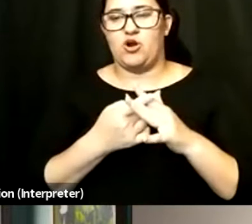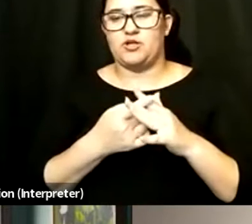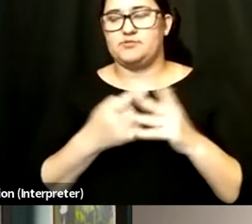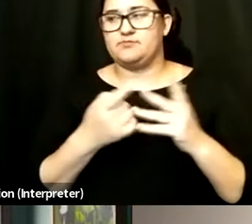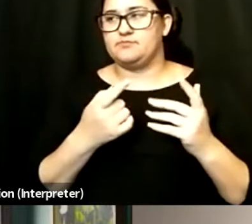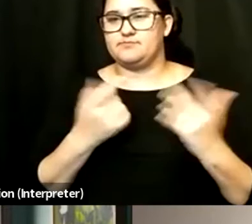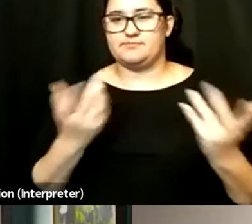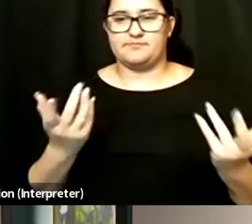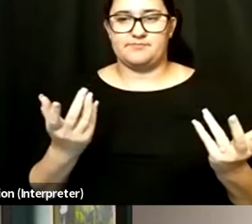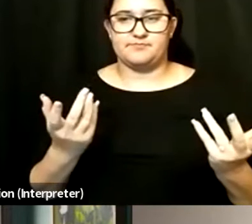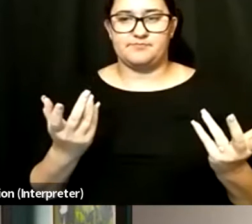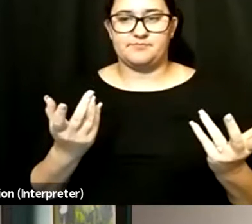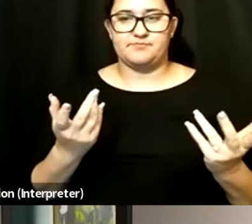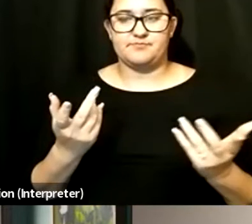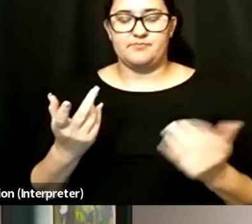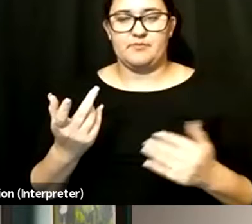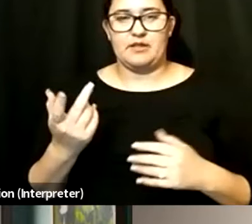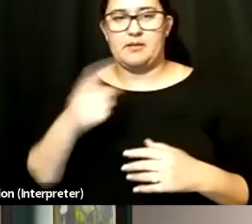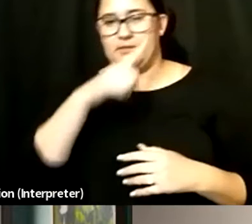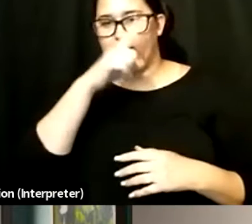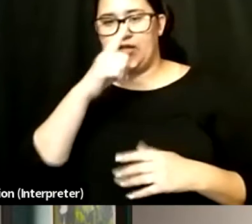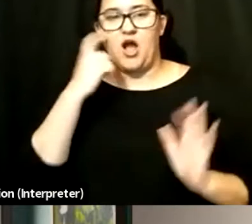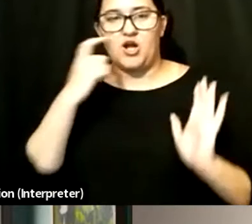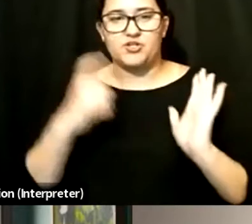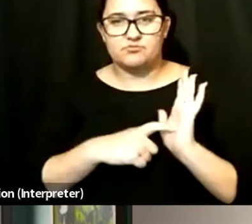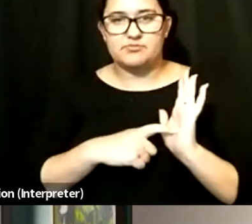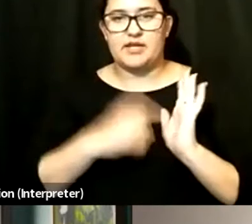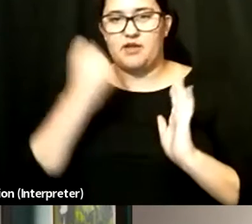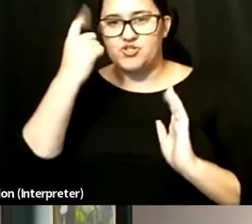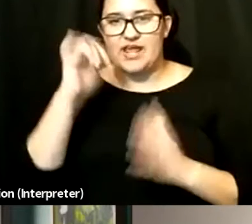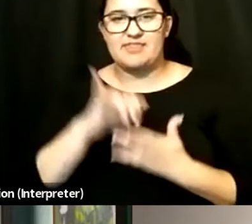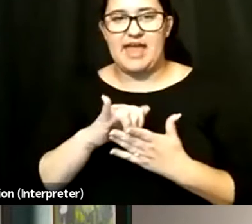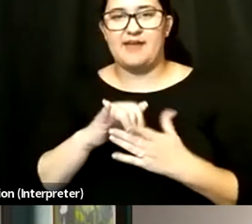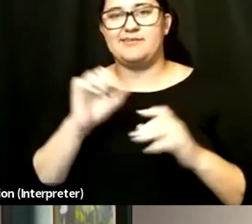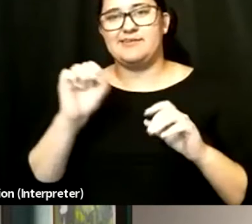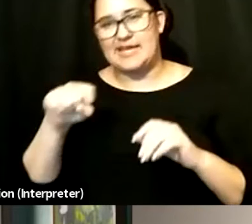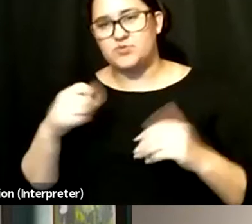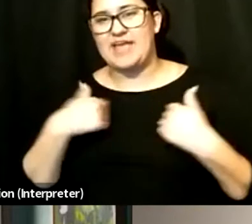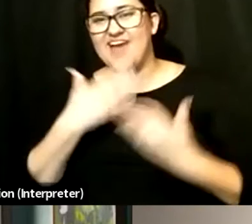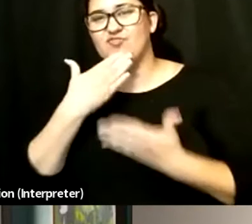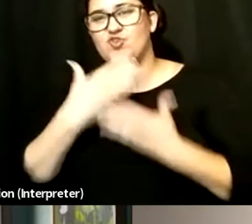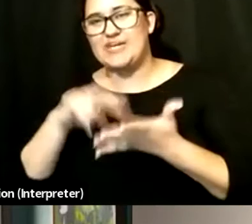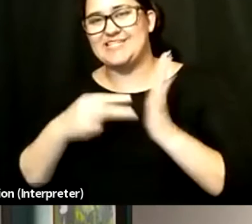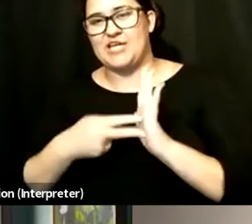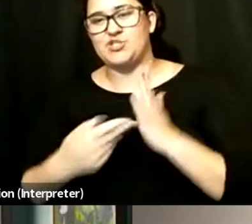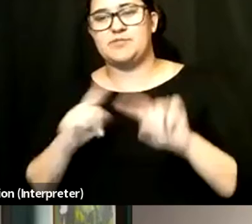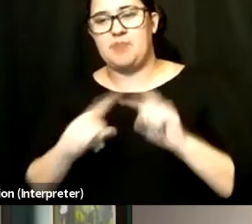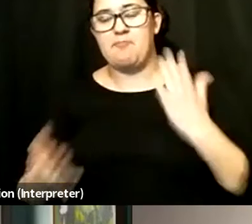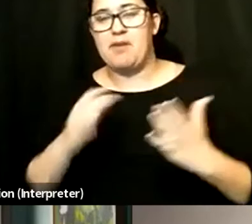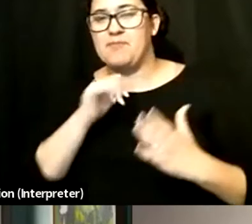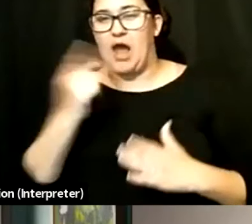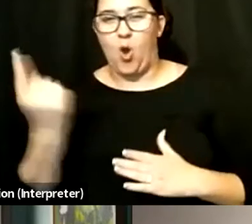that's unintentional can still be incorrect, if that makes sense, and cause harm. So I want to